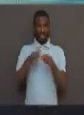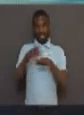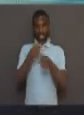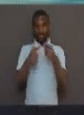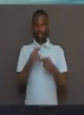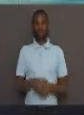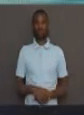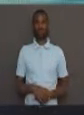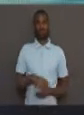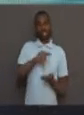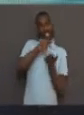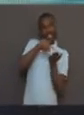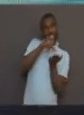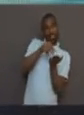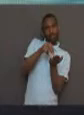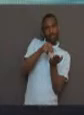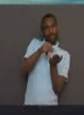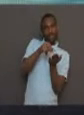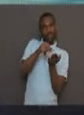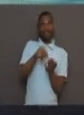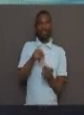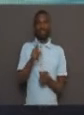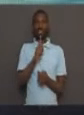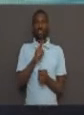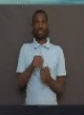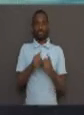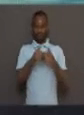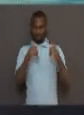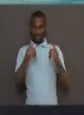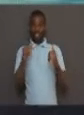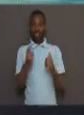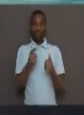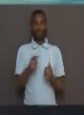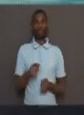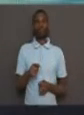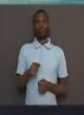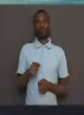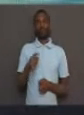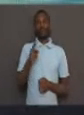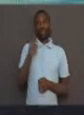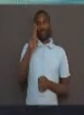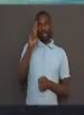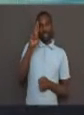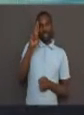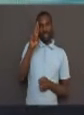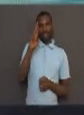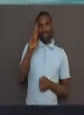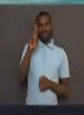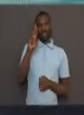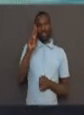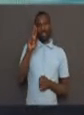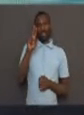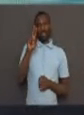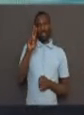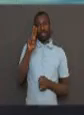answer. Every neutron that is emitted through the fission of